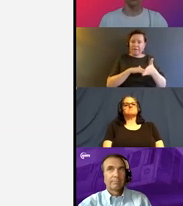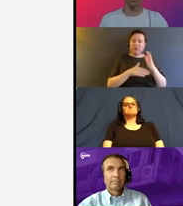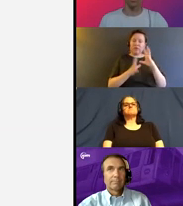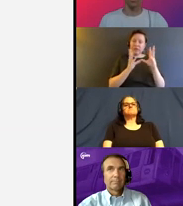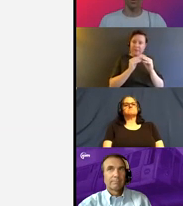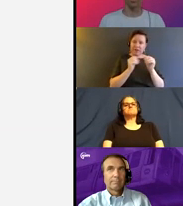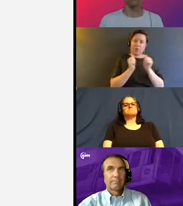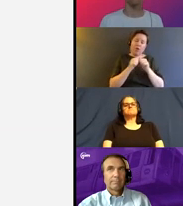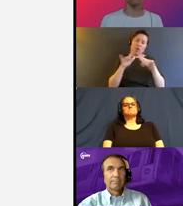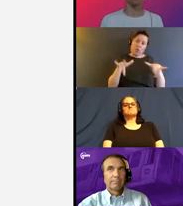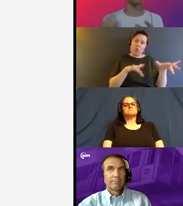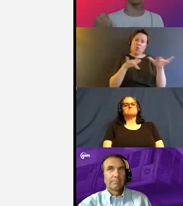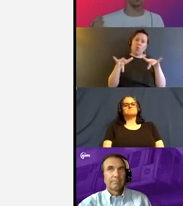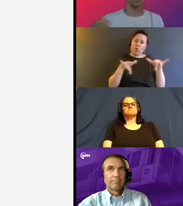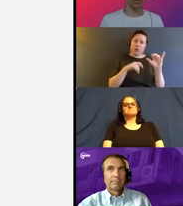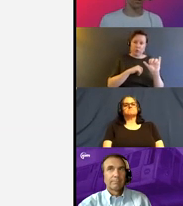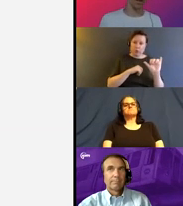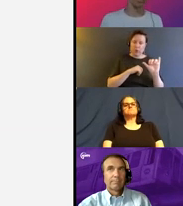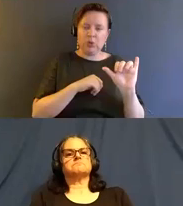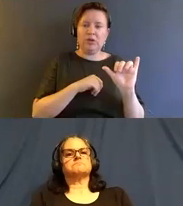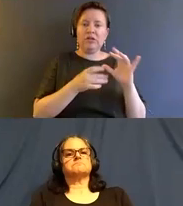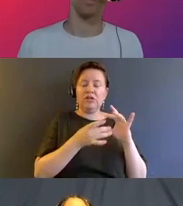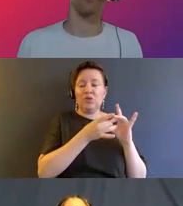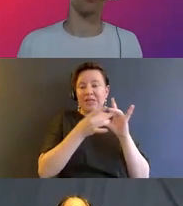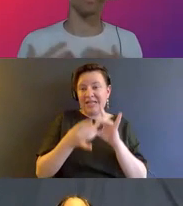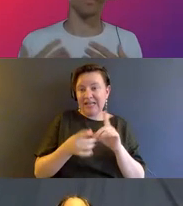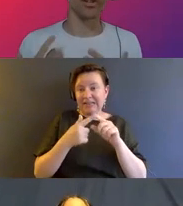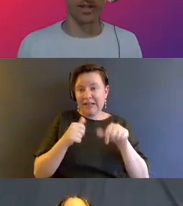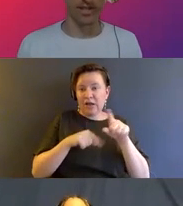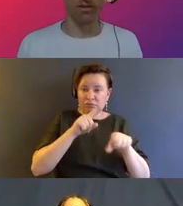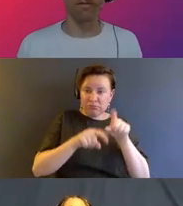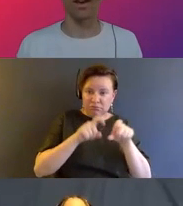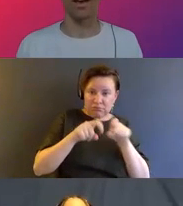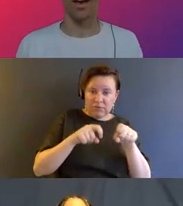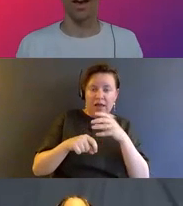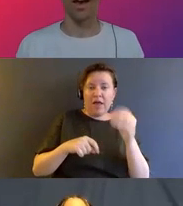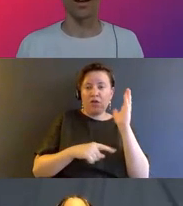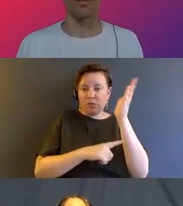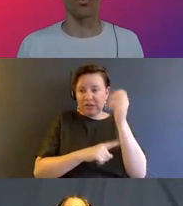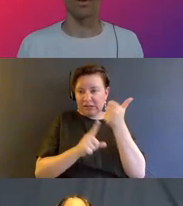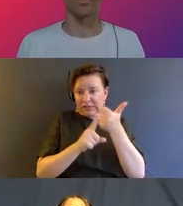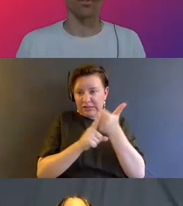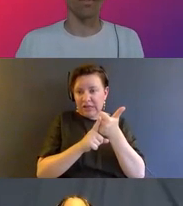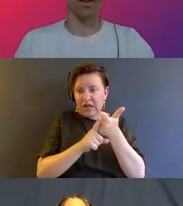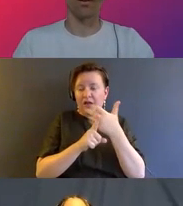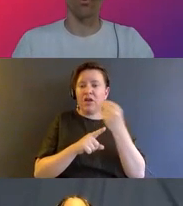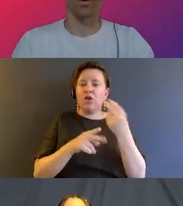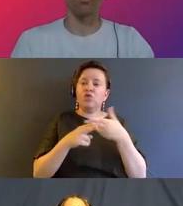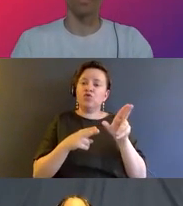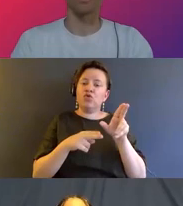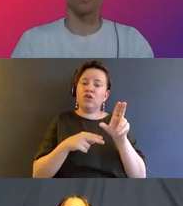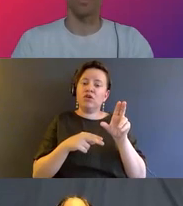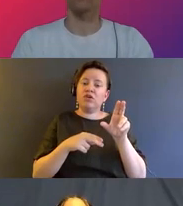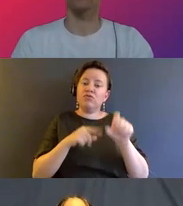So links to that question and answer and the presentation itself and a brief survey are all going to